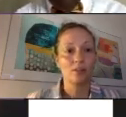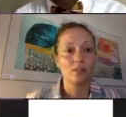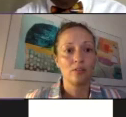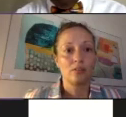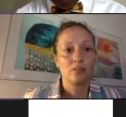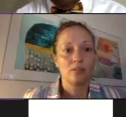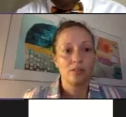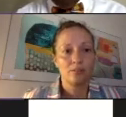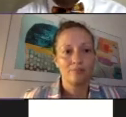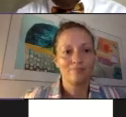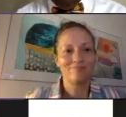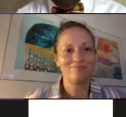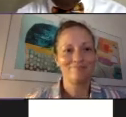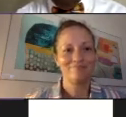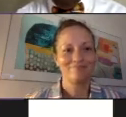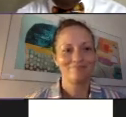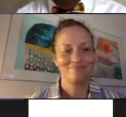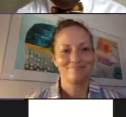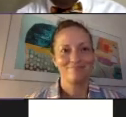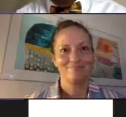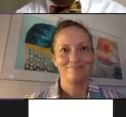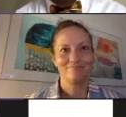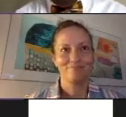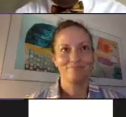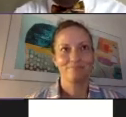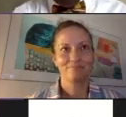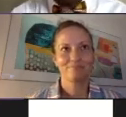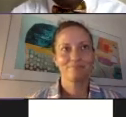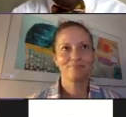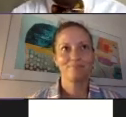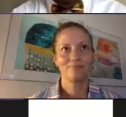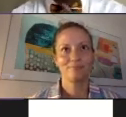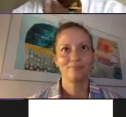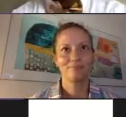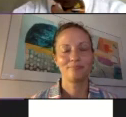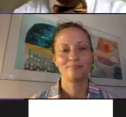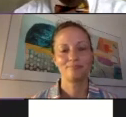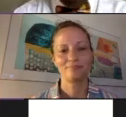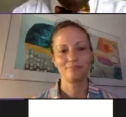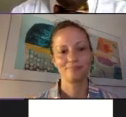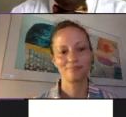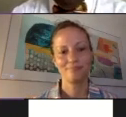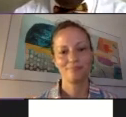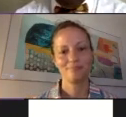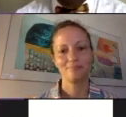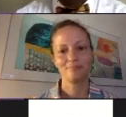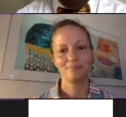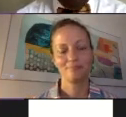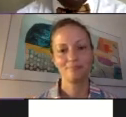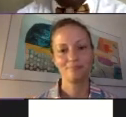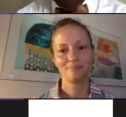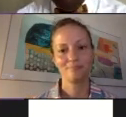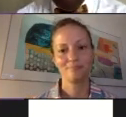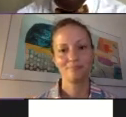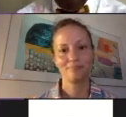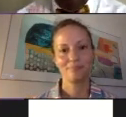I'm glad you brought that up. Yeah. Well, in addition to what Kate just mentioned, we're